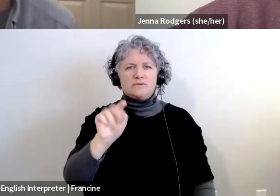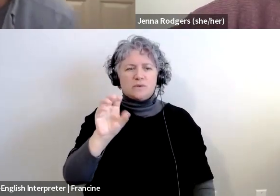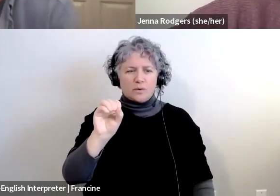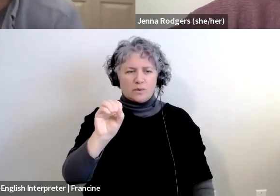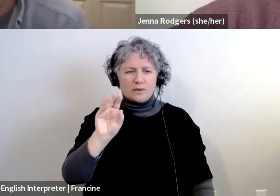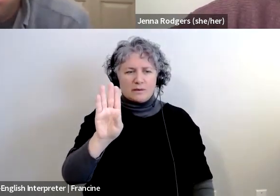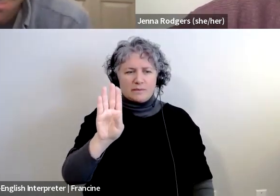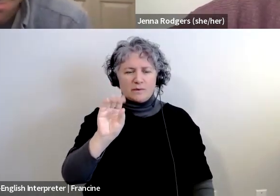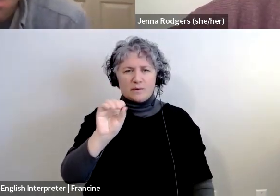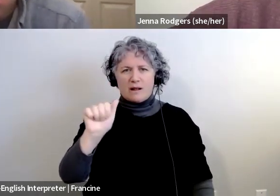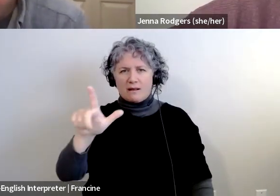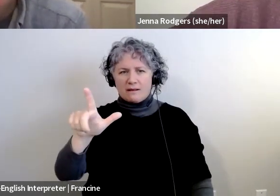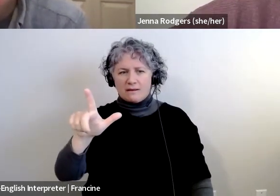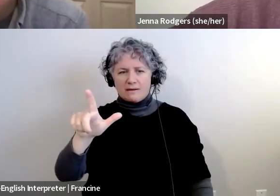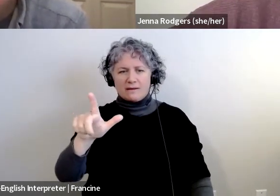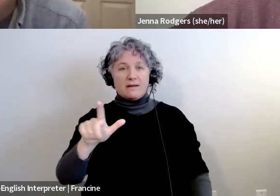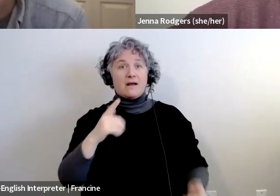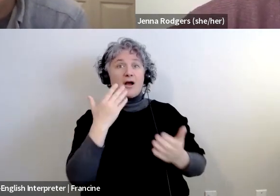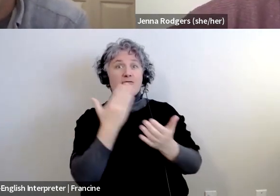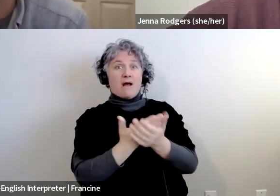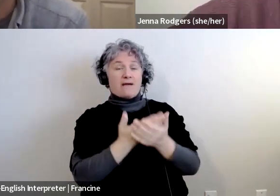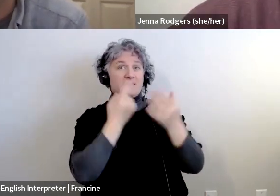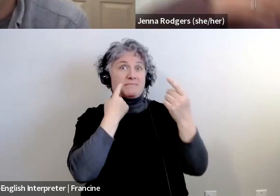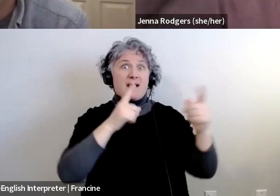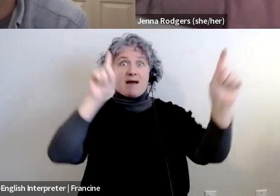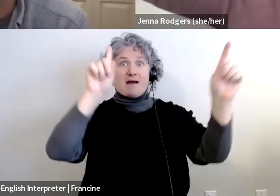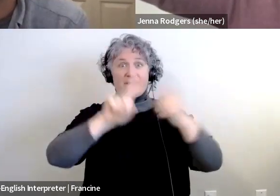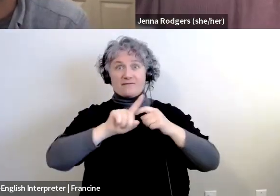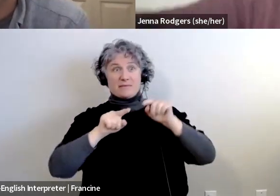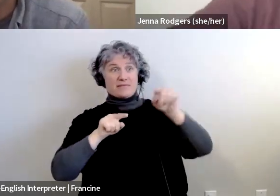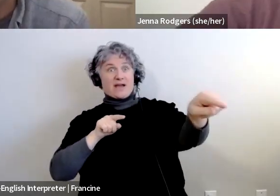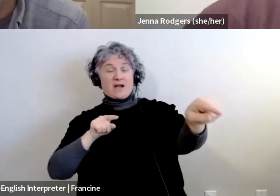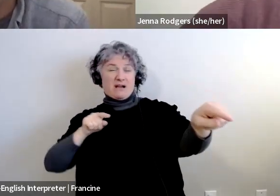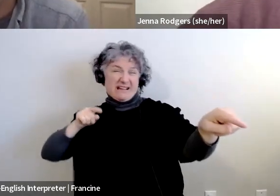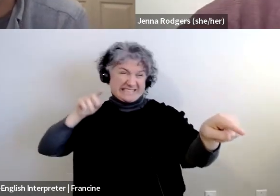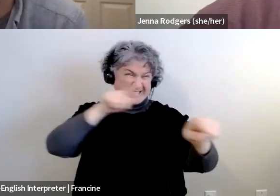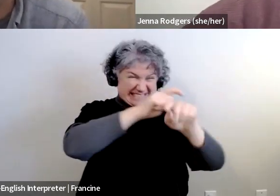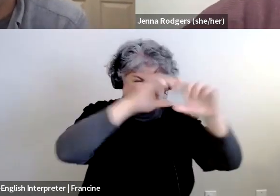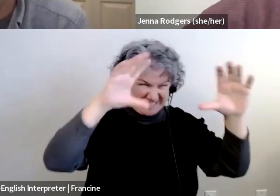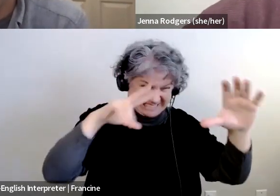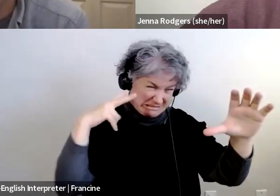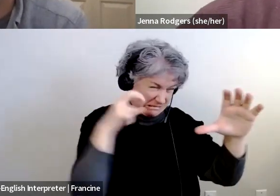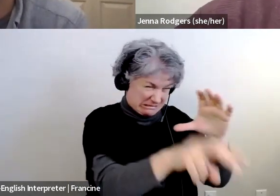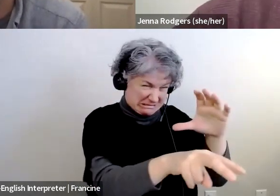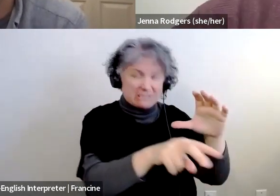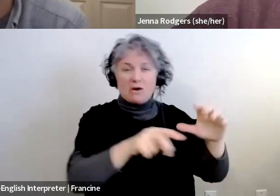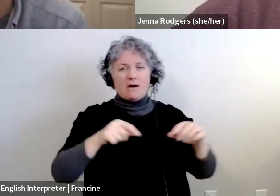get there from there. We have to get there from here." So we can idealize the world we want to be in